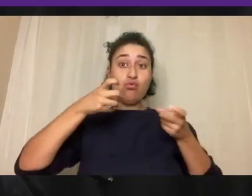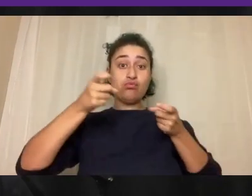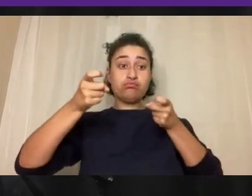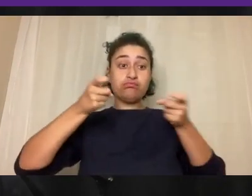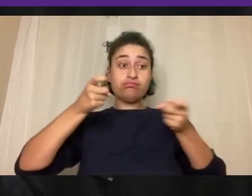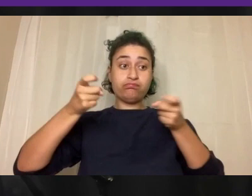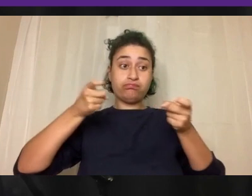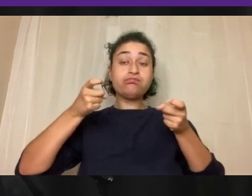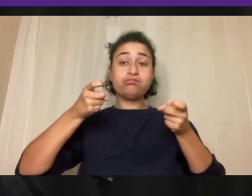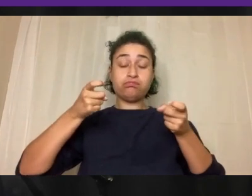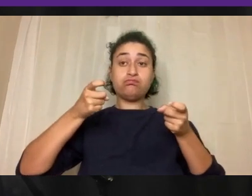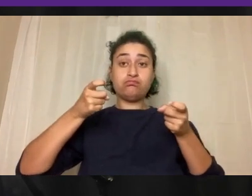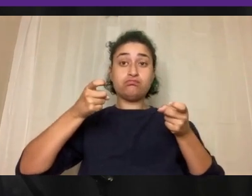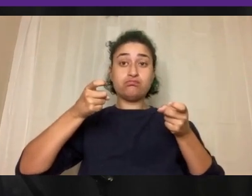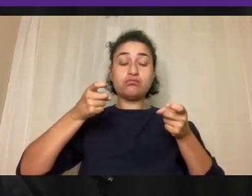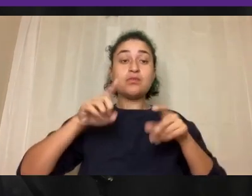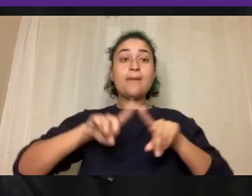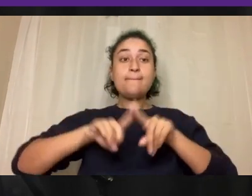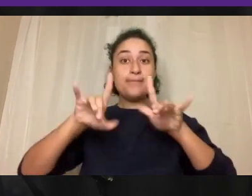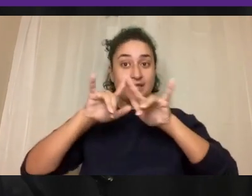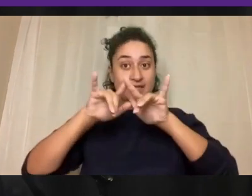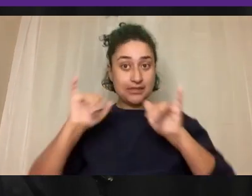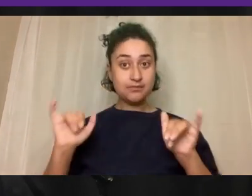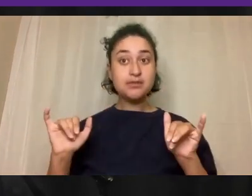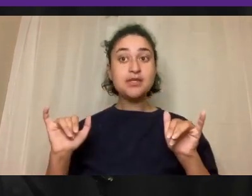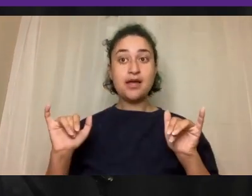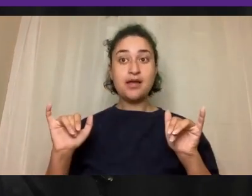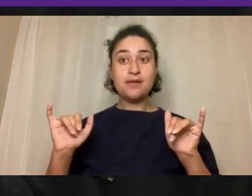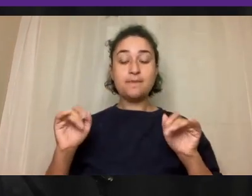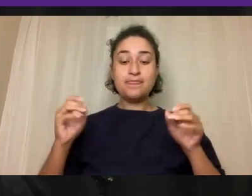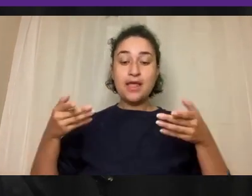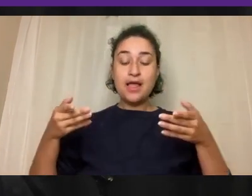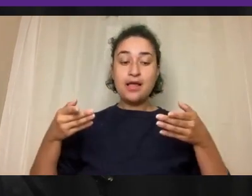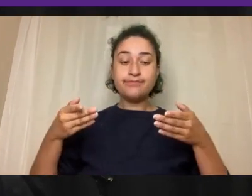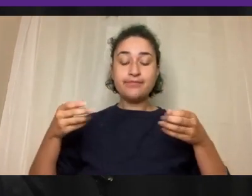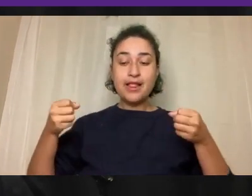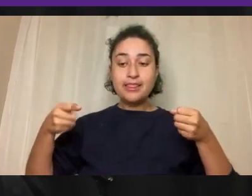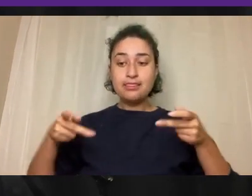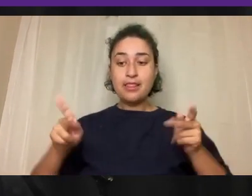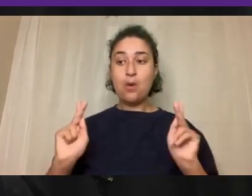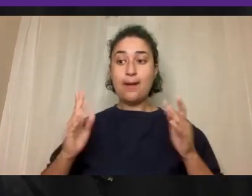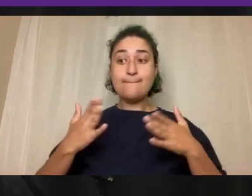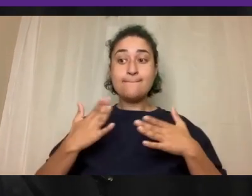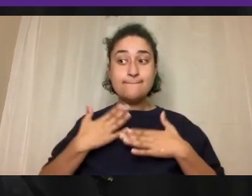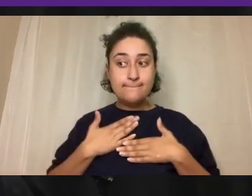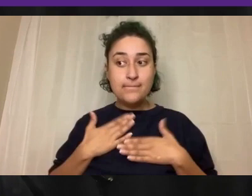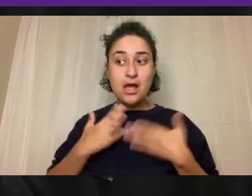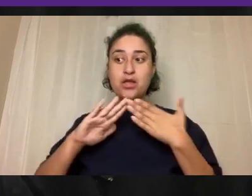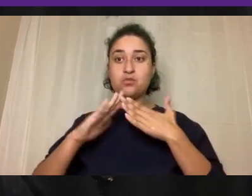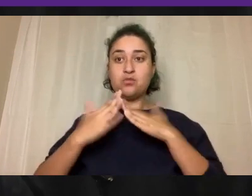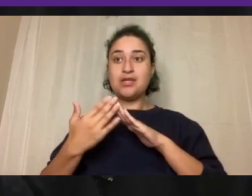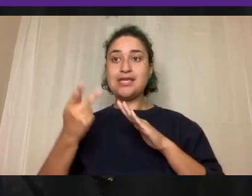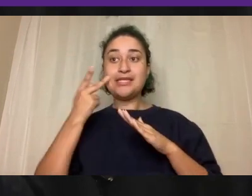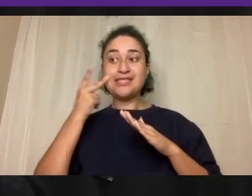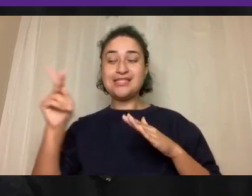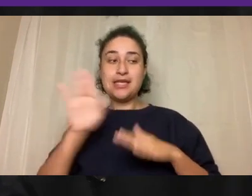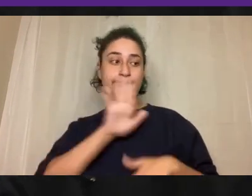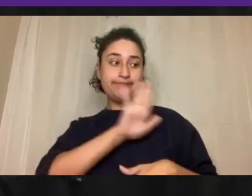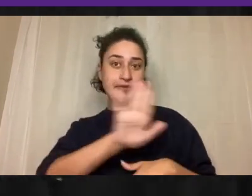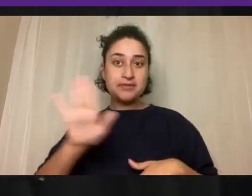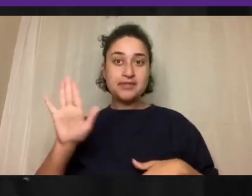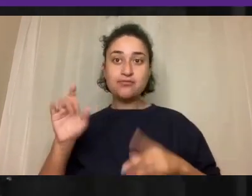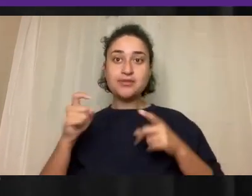but at the same time, giving and allowing my community to see themselves celebrated.